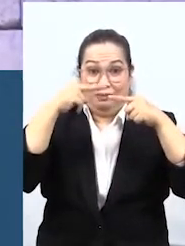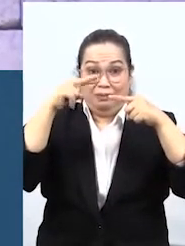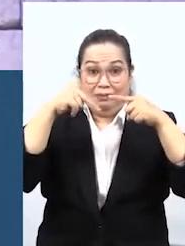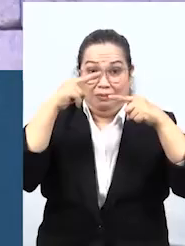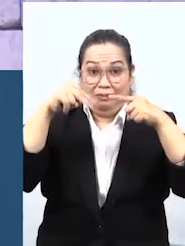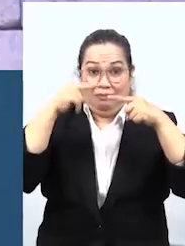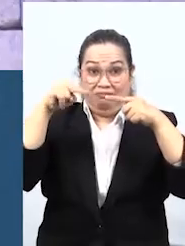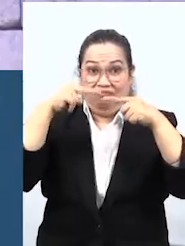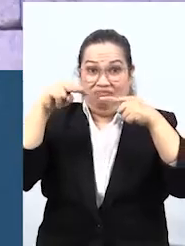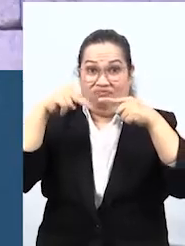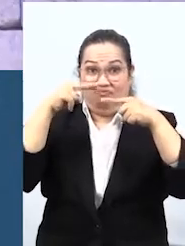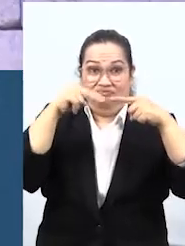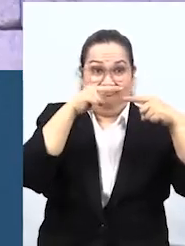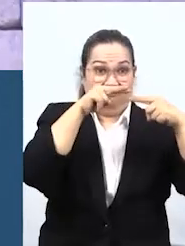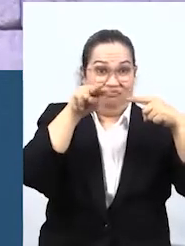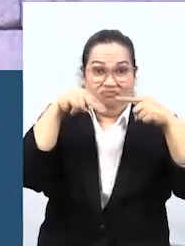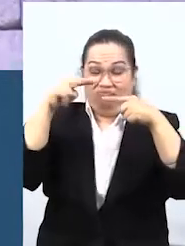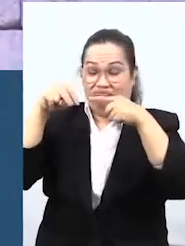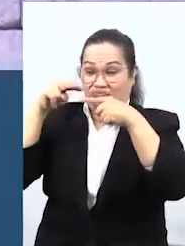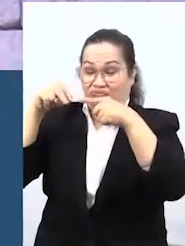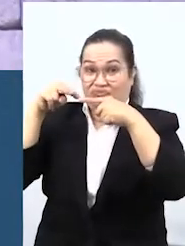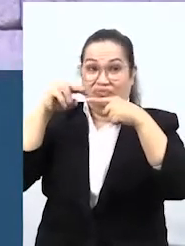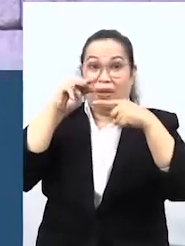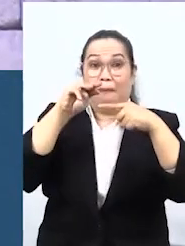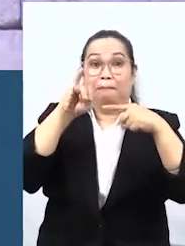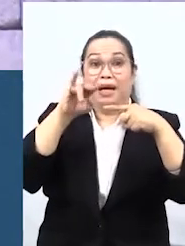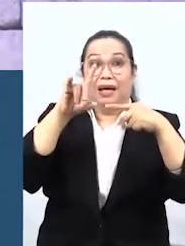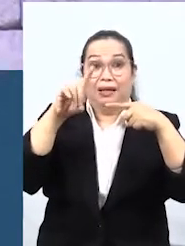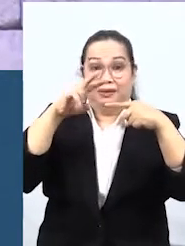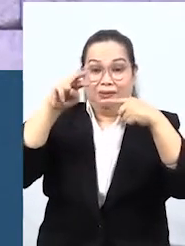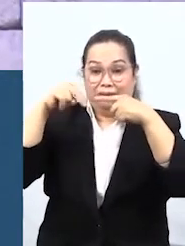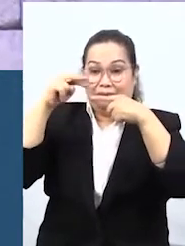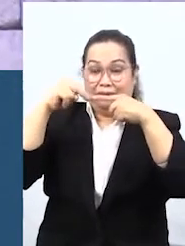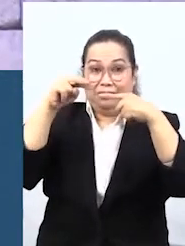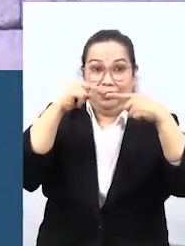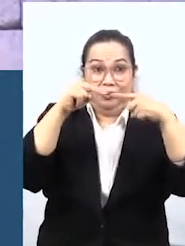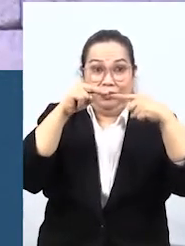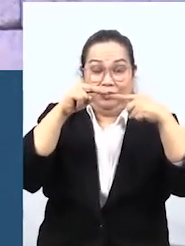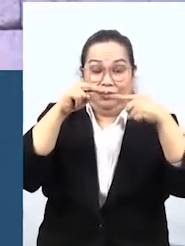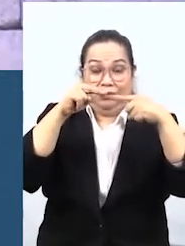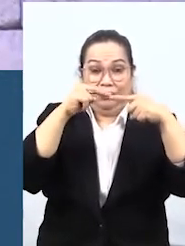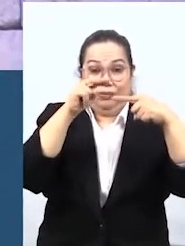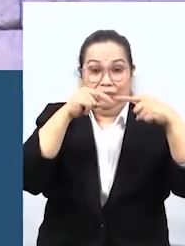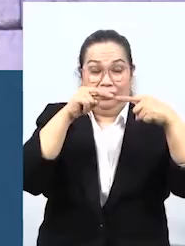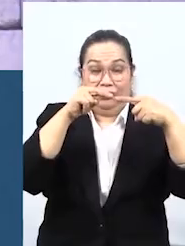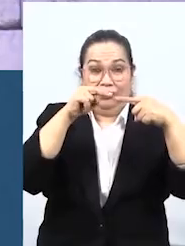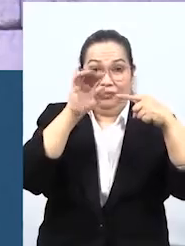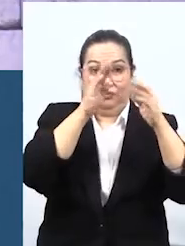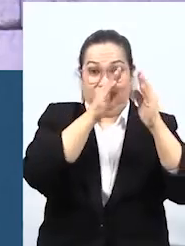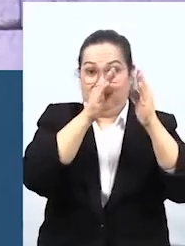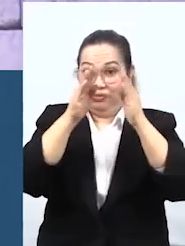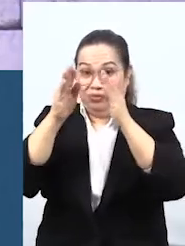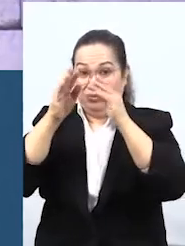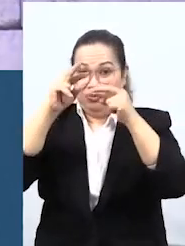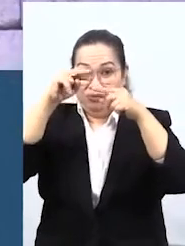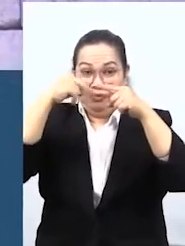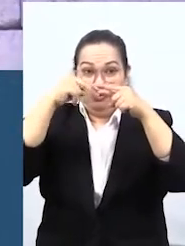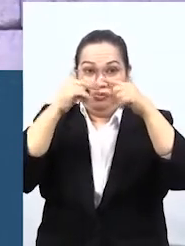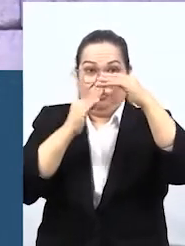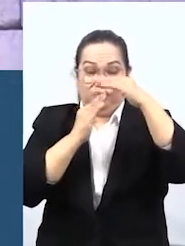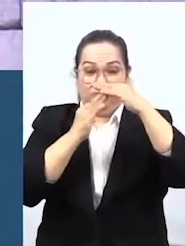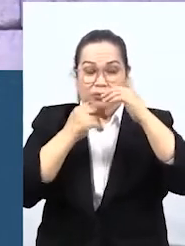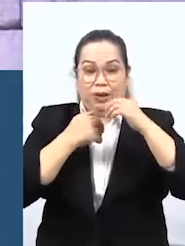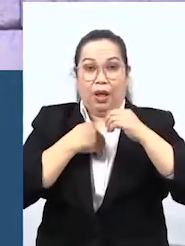autism your son has mild autism your son is in the spectrum I